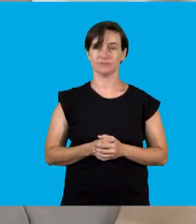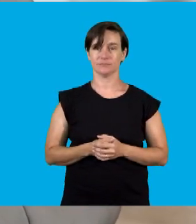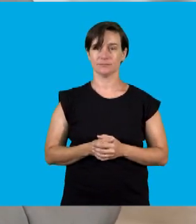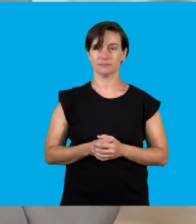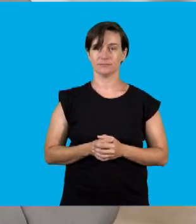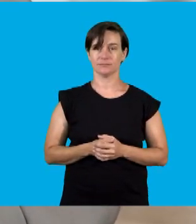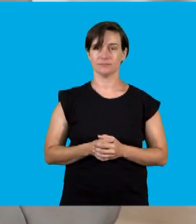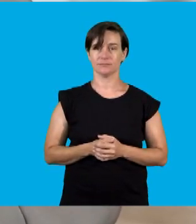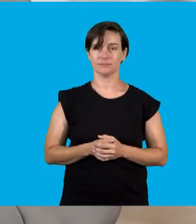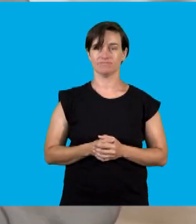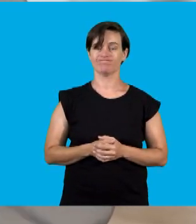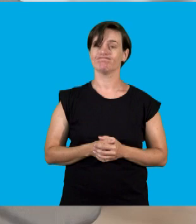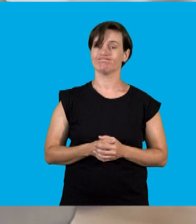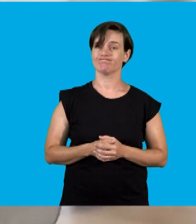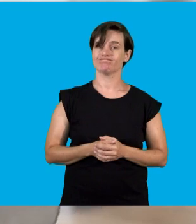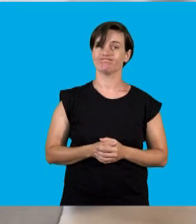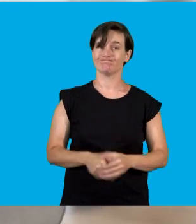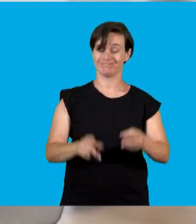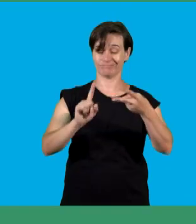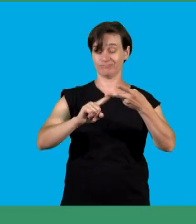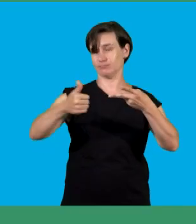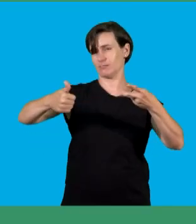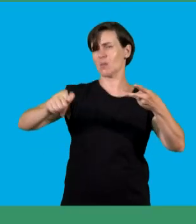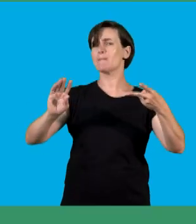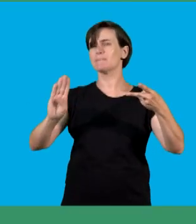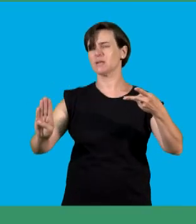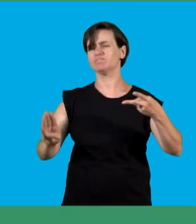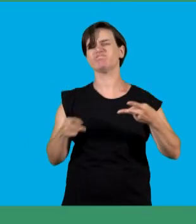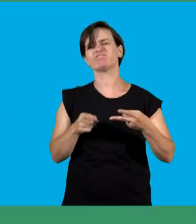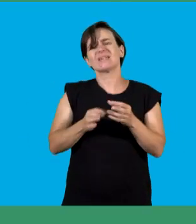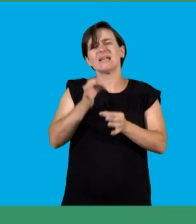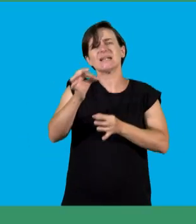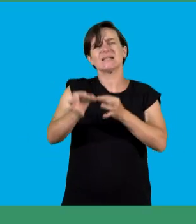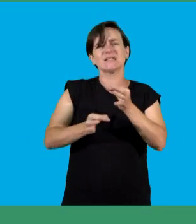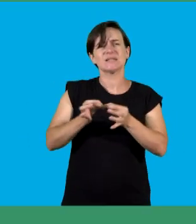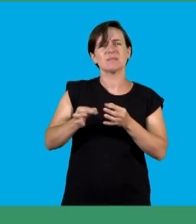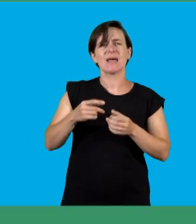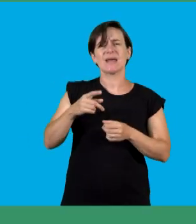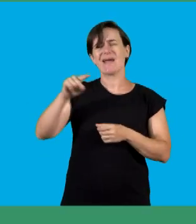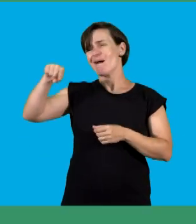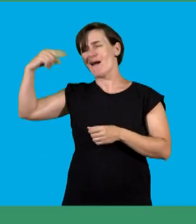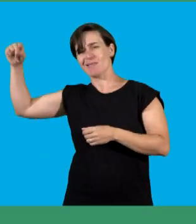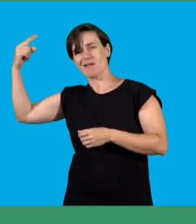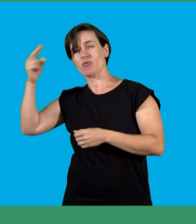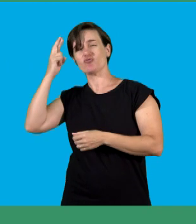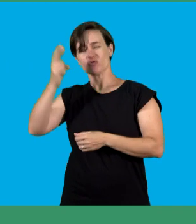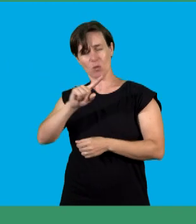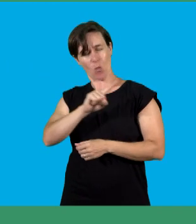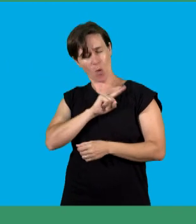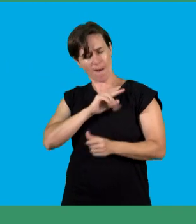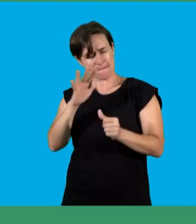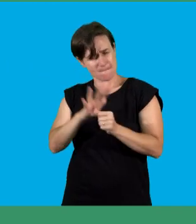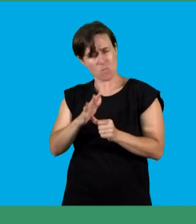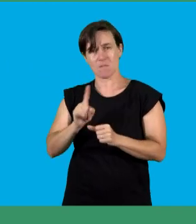All right, the next question. Explain why else it is important to